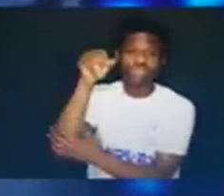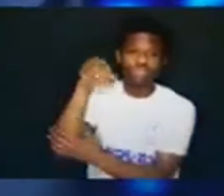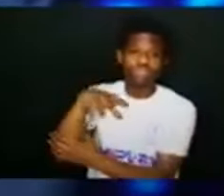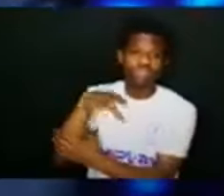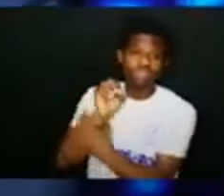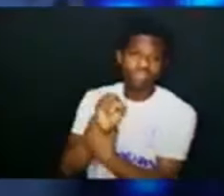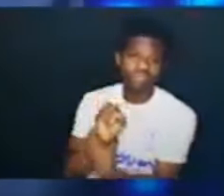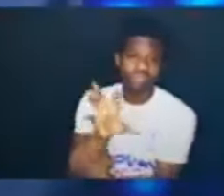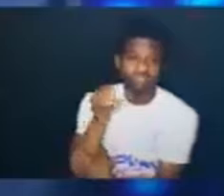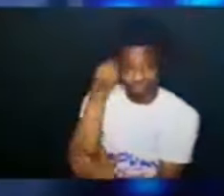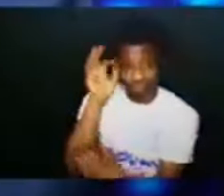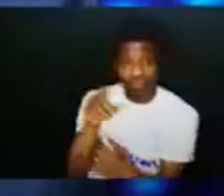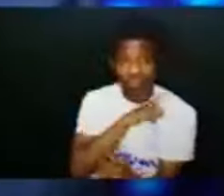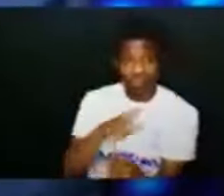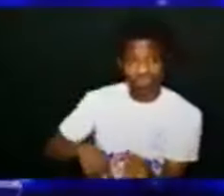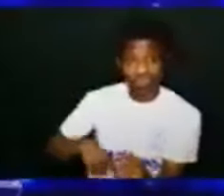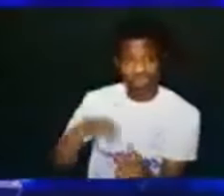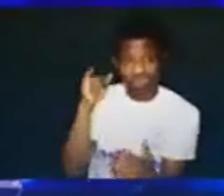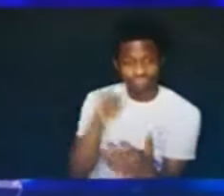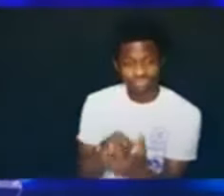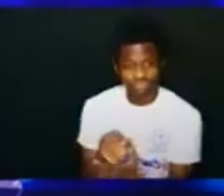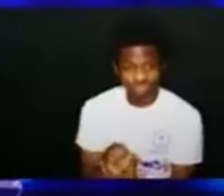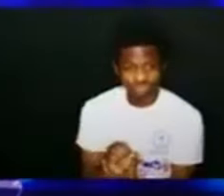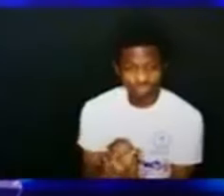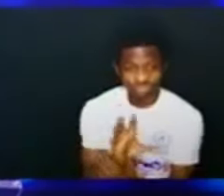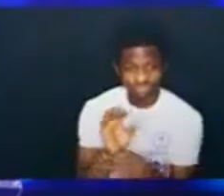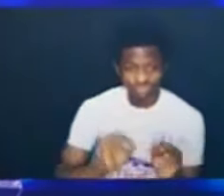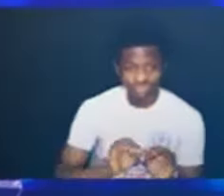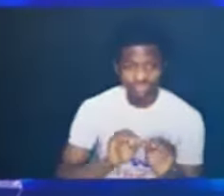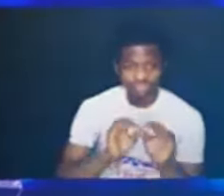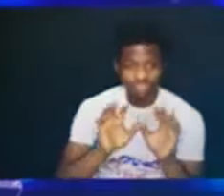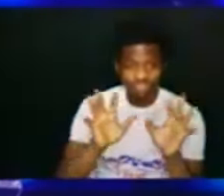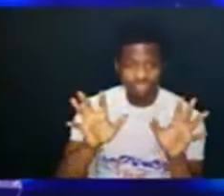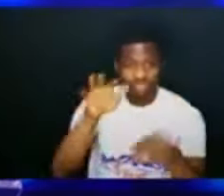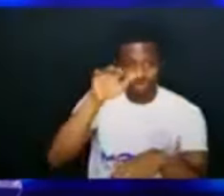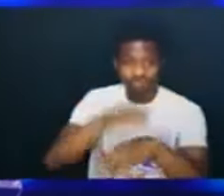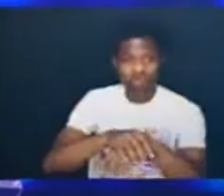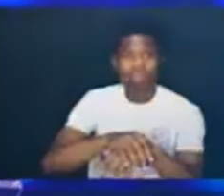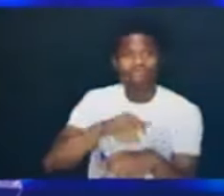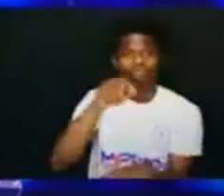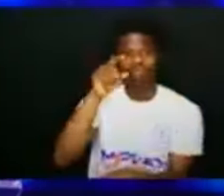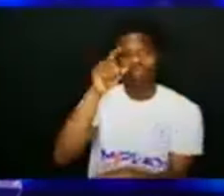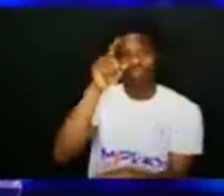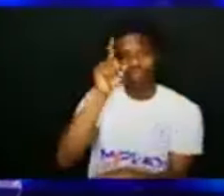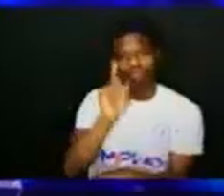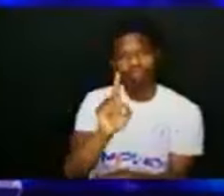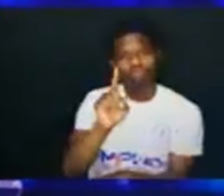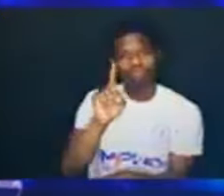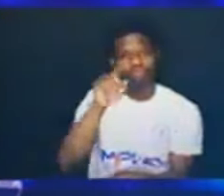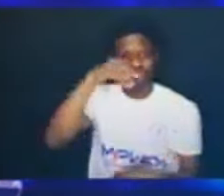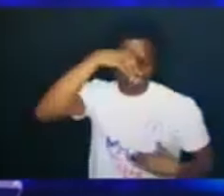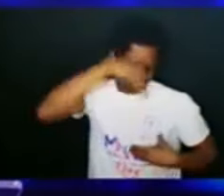wei ehwehwe yam piamu ehwe. It is the lamp of God that he has placed in everyone's spirit.